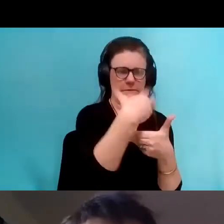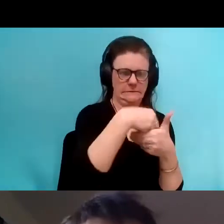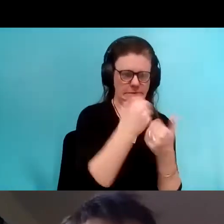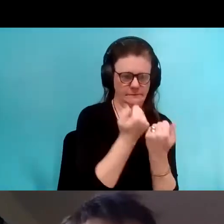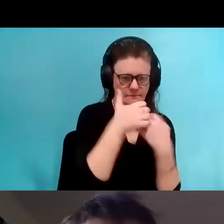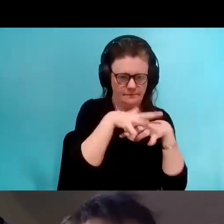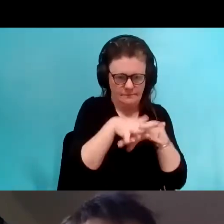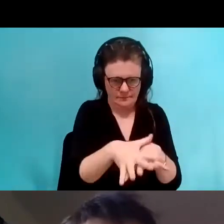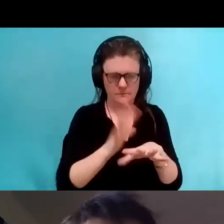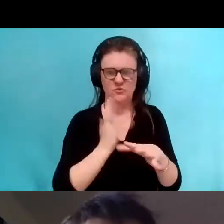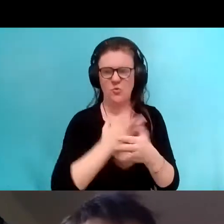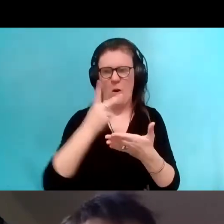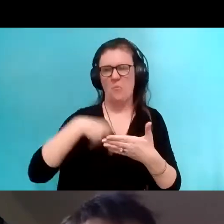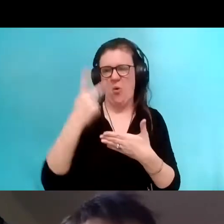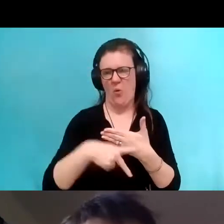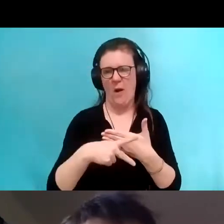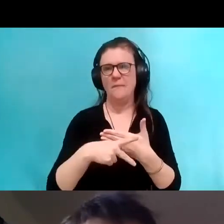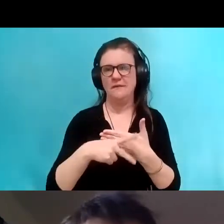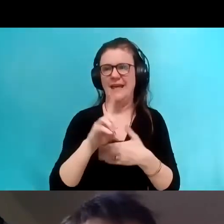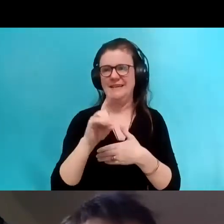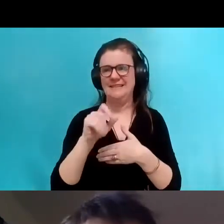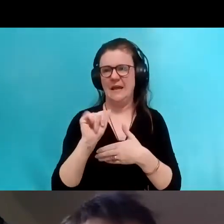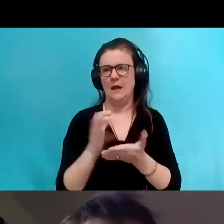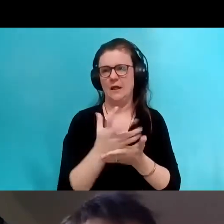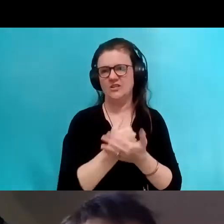integrating them into our programming and data collection.